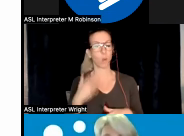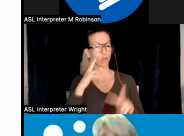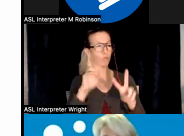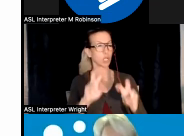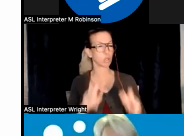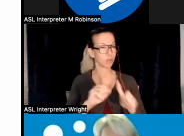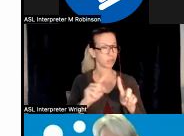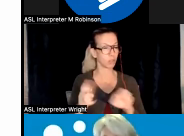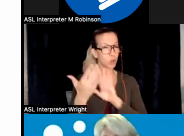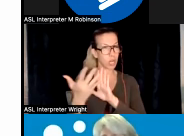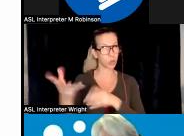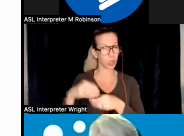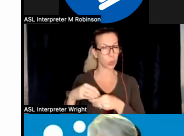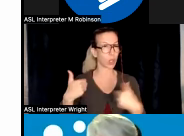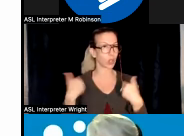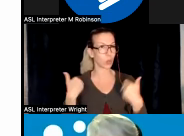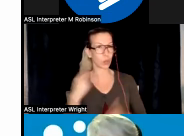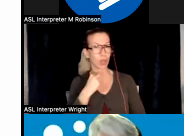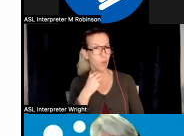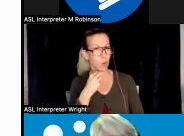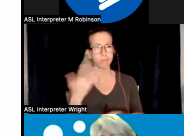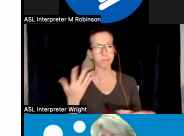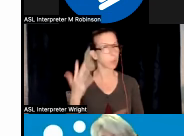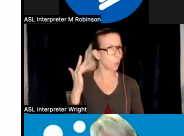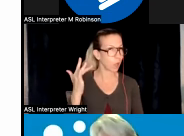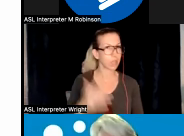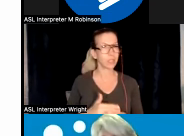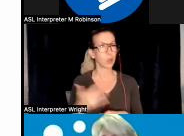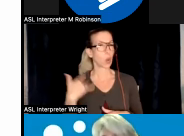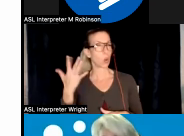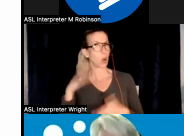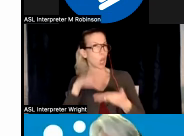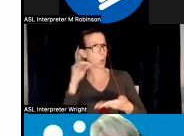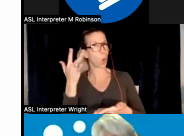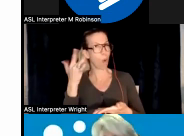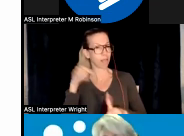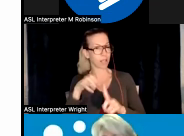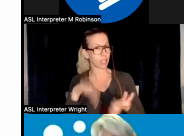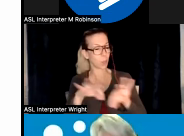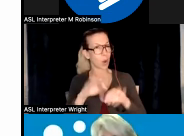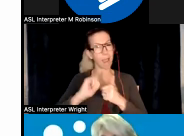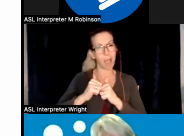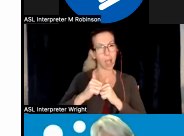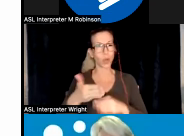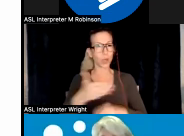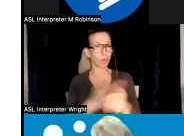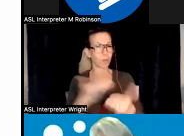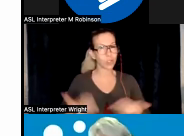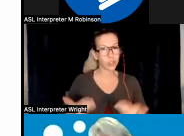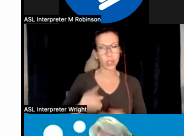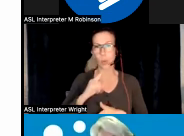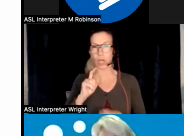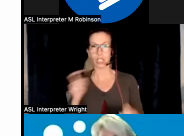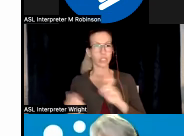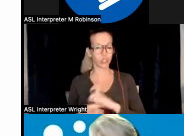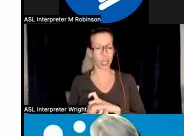include the youth voice. And why do we want to do that? Learn about why it's so important and how it can improve services, and it can really change the